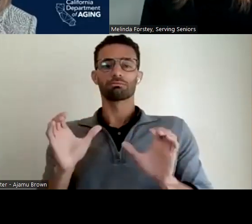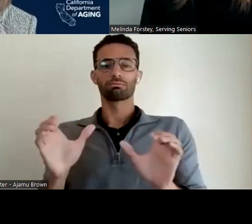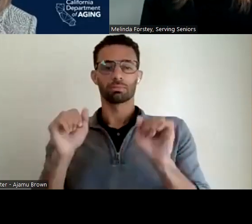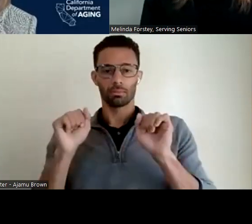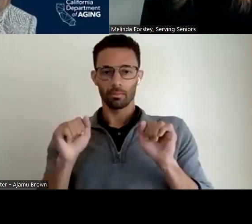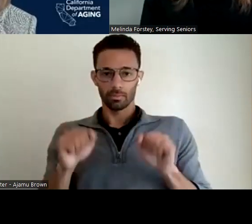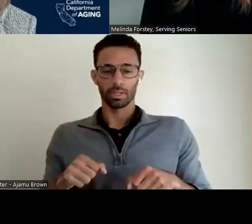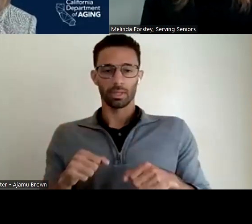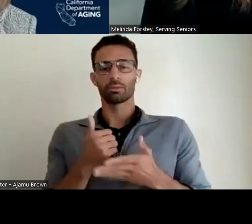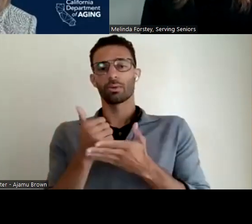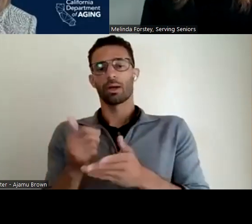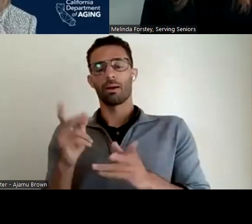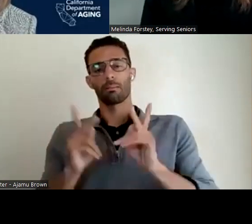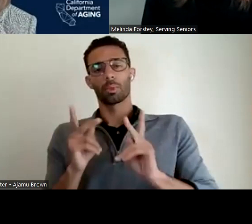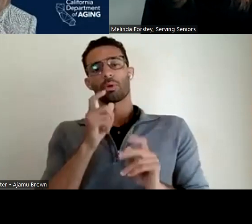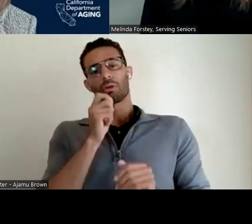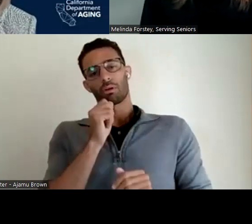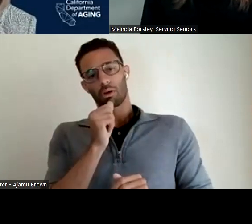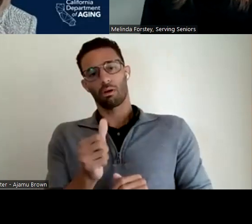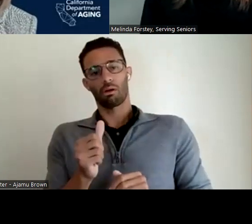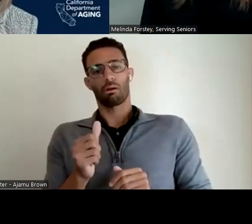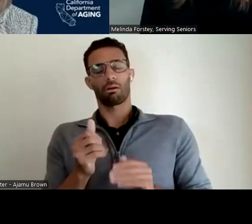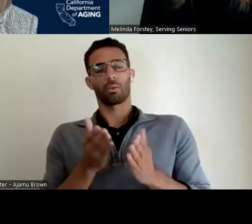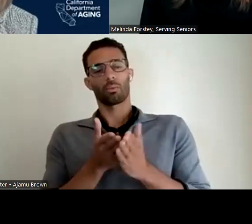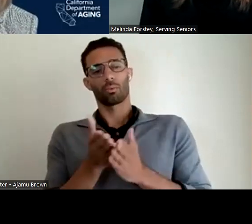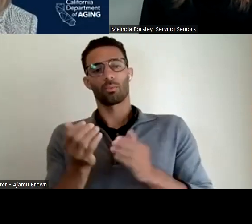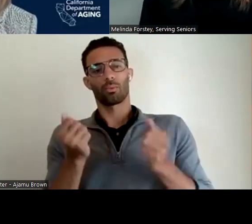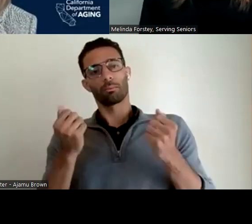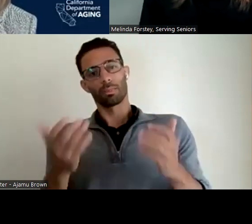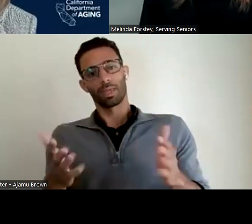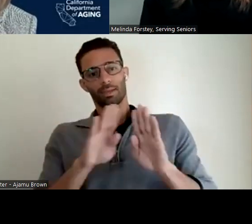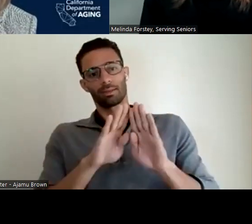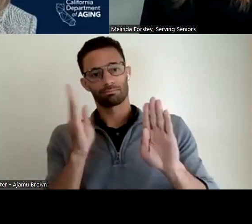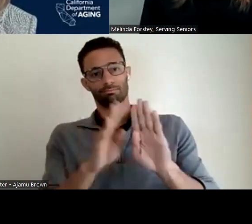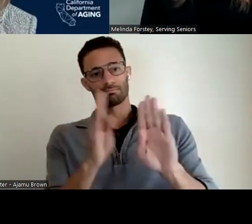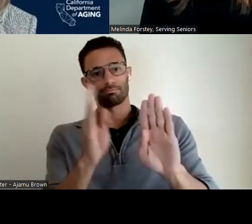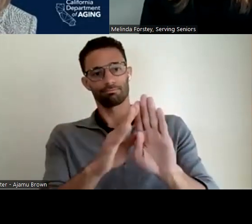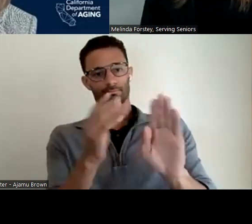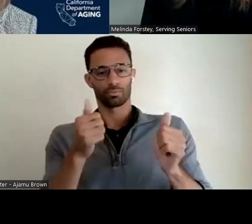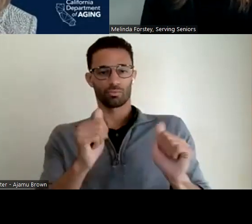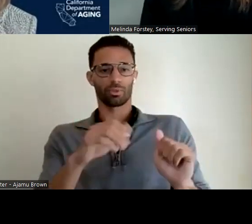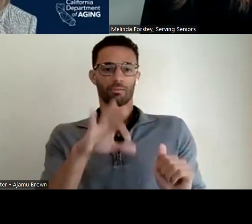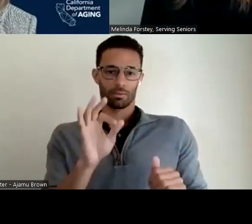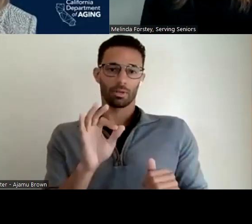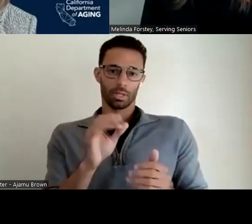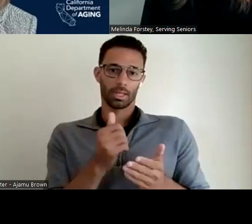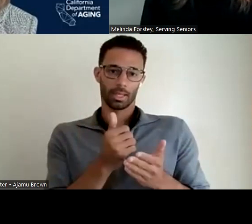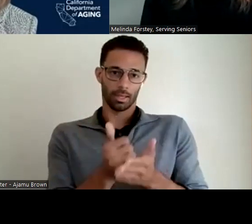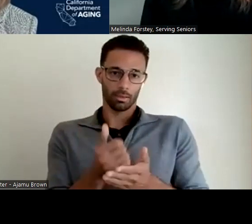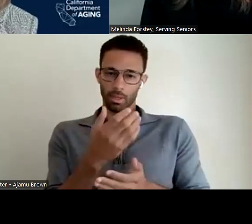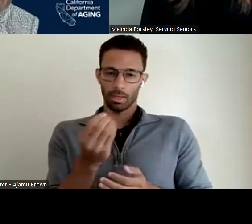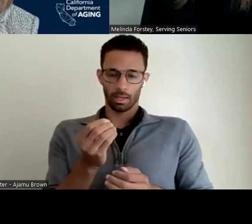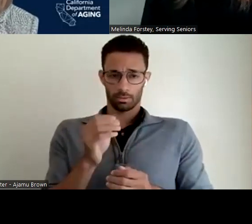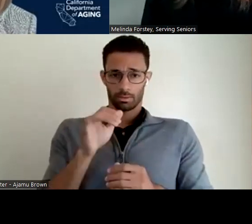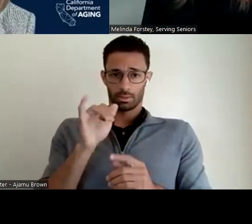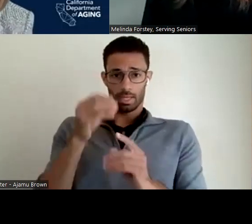not go through so many doors to get the help. And also the valuable information you're collecting is somehow not lost. It